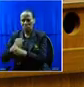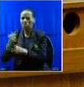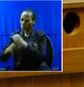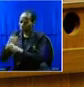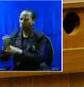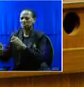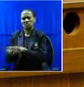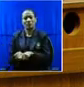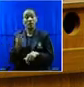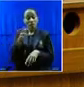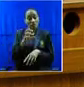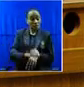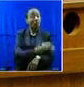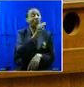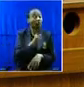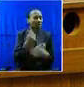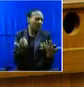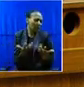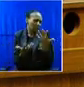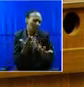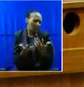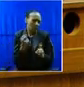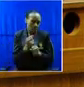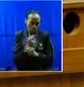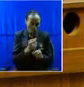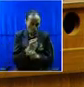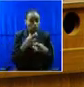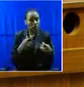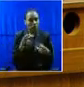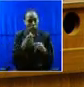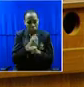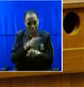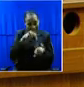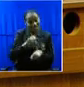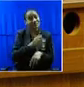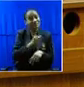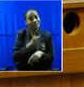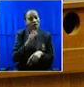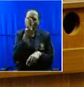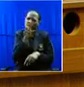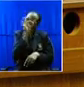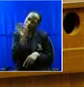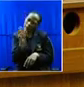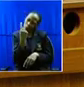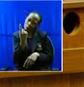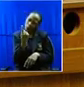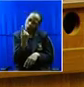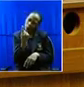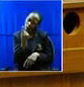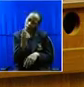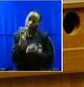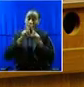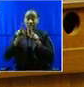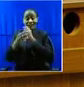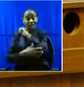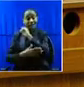were to supply just 2% of those goods that the rest of the continent imports, it